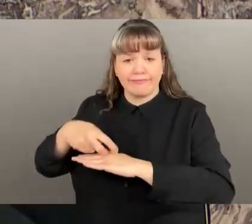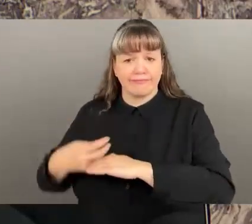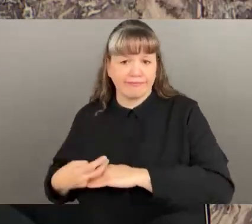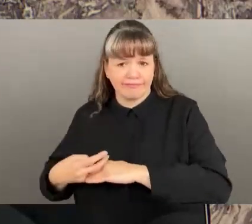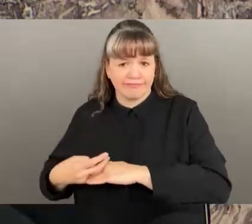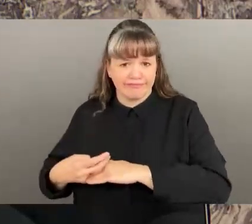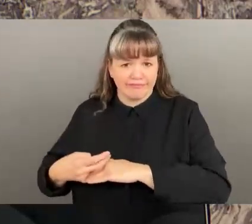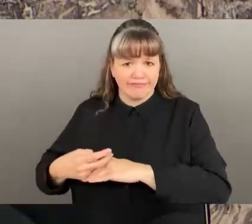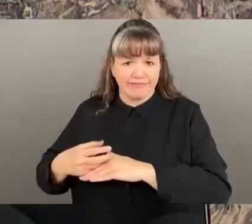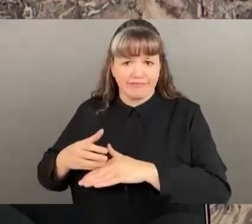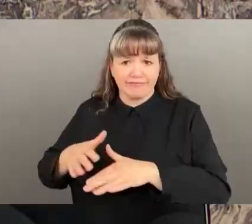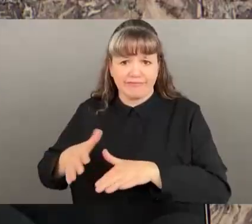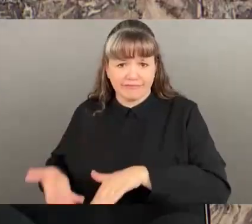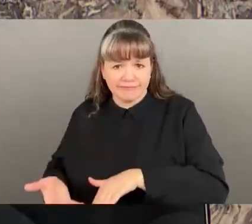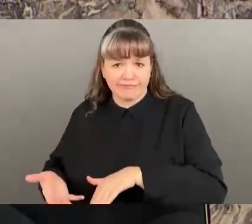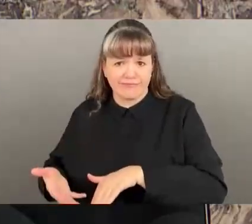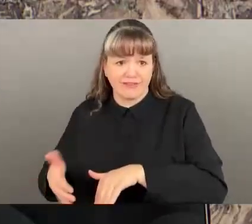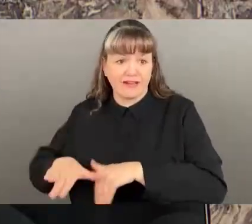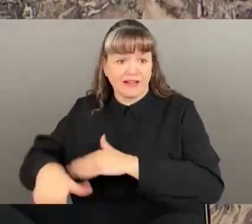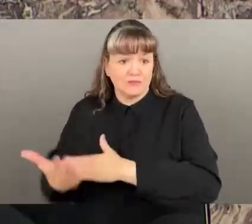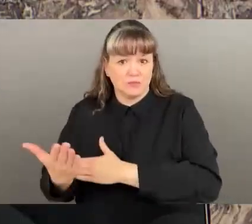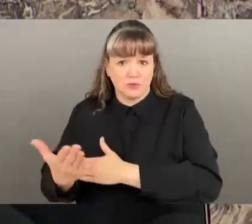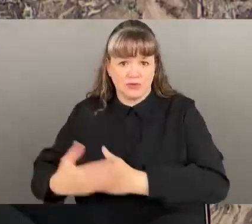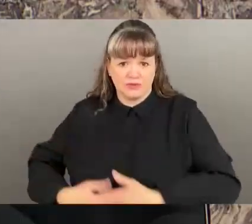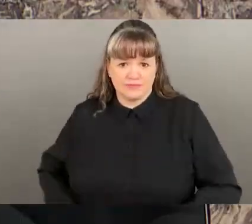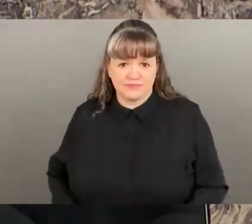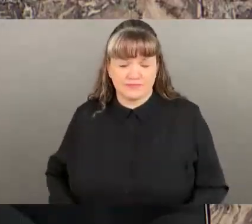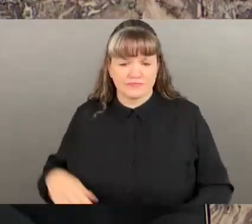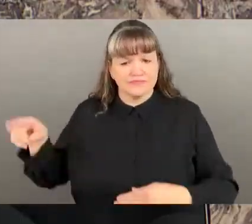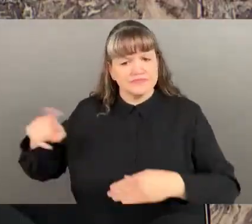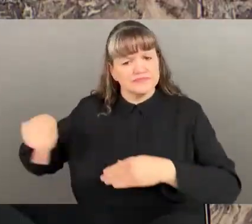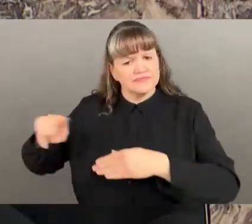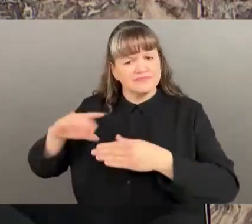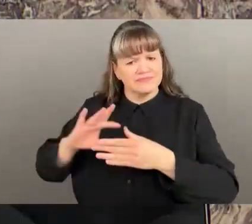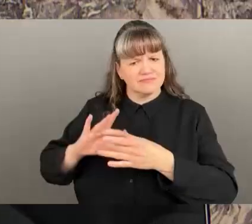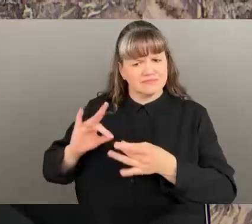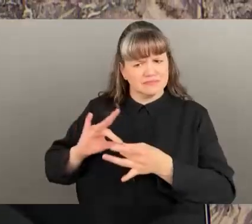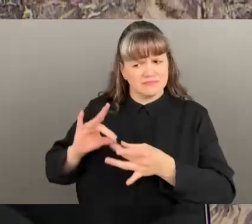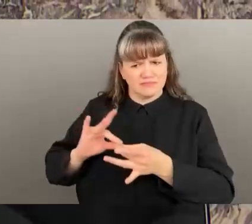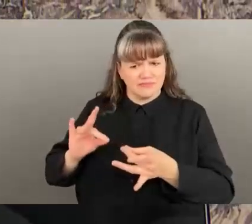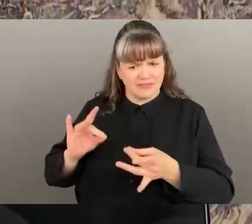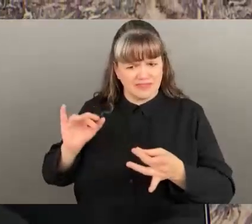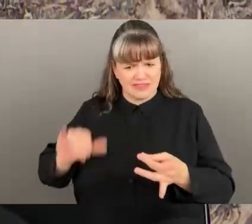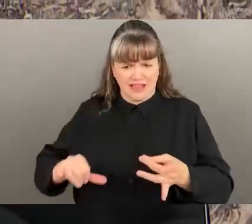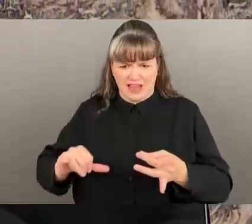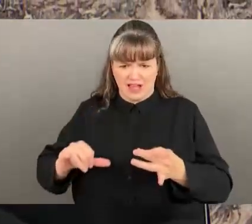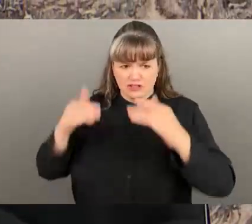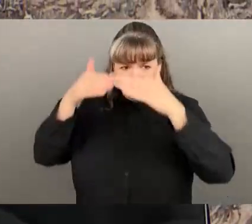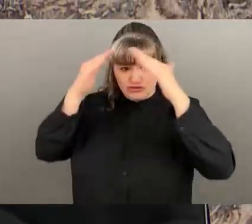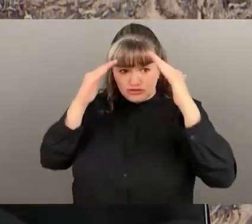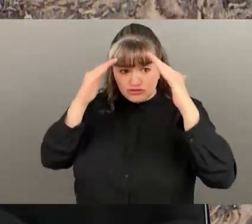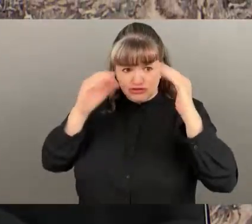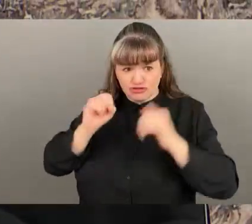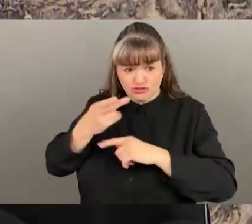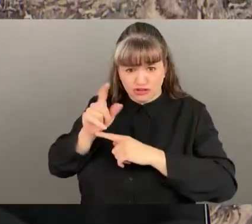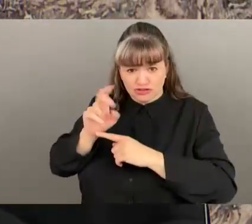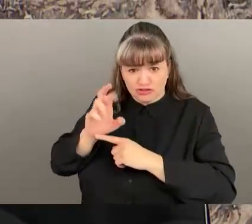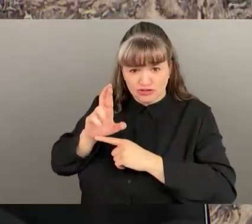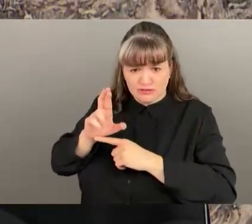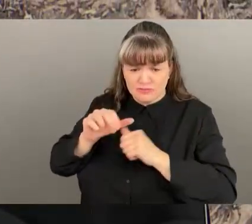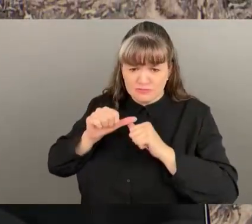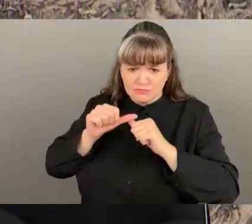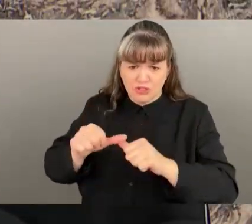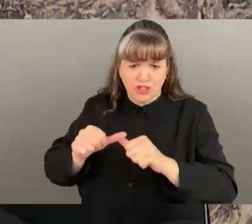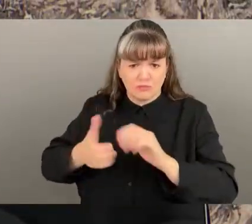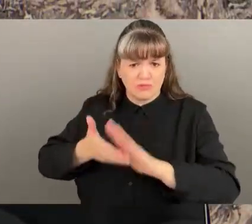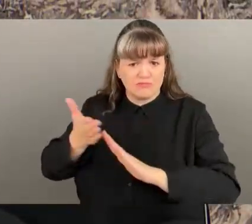permanent shelter that was run with BC Housing funding that she was turned away from. And sadly, her story only gets worse. After one